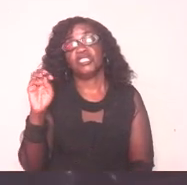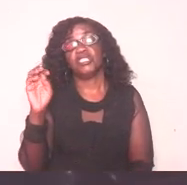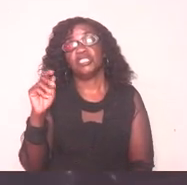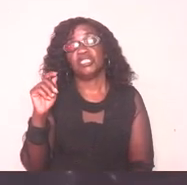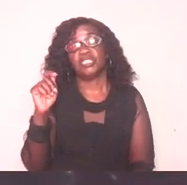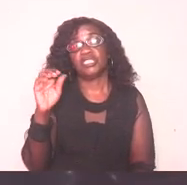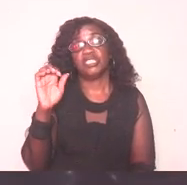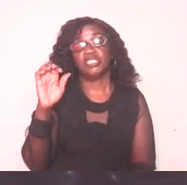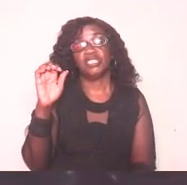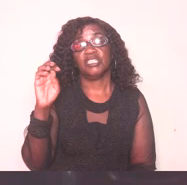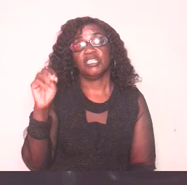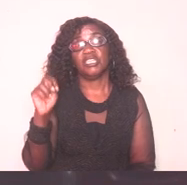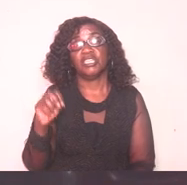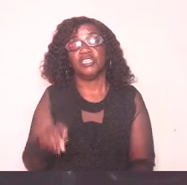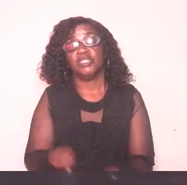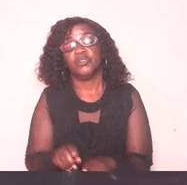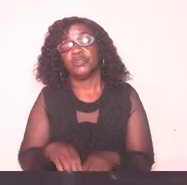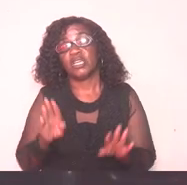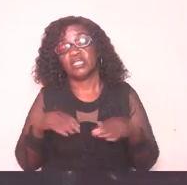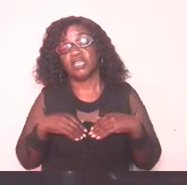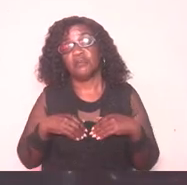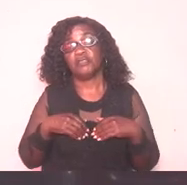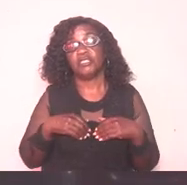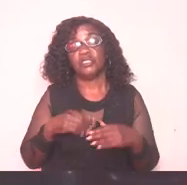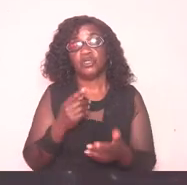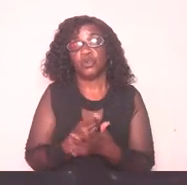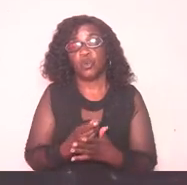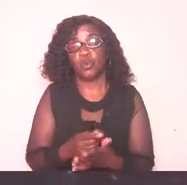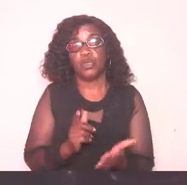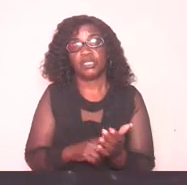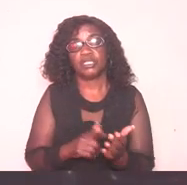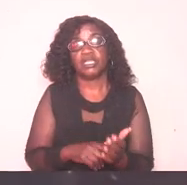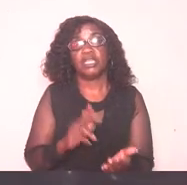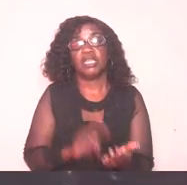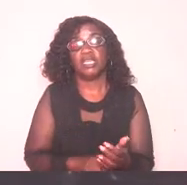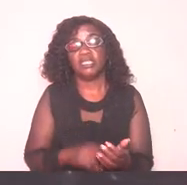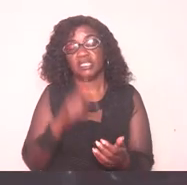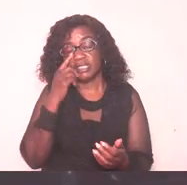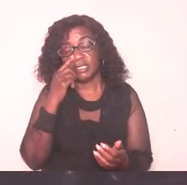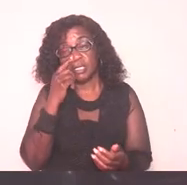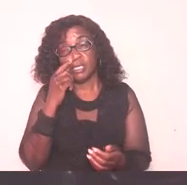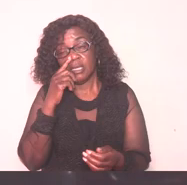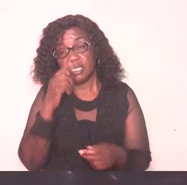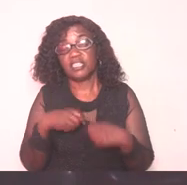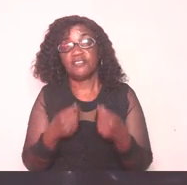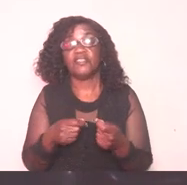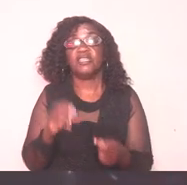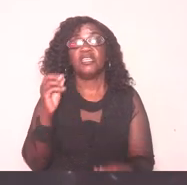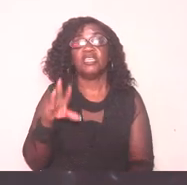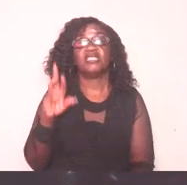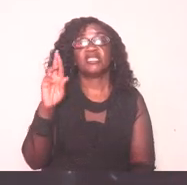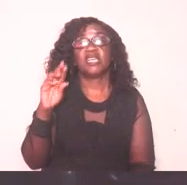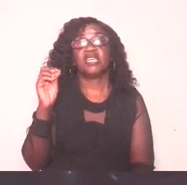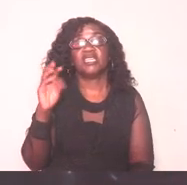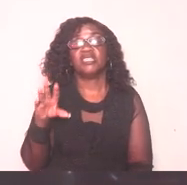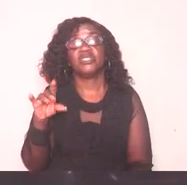of younger age to consent to sexual and also to have access to provision of SRHR resources, and also to